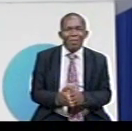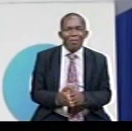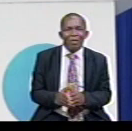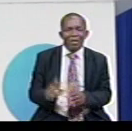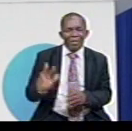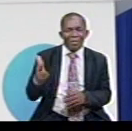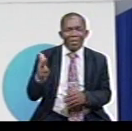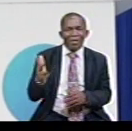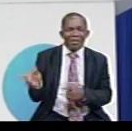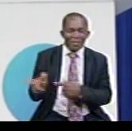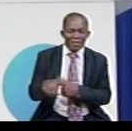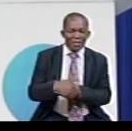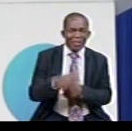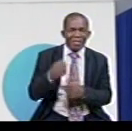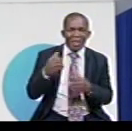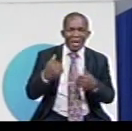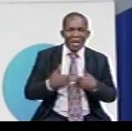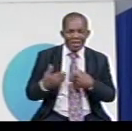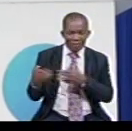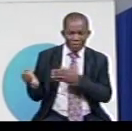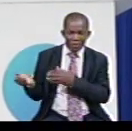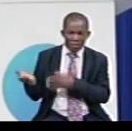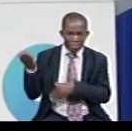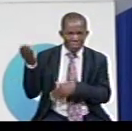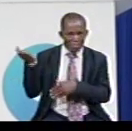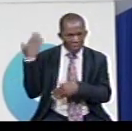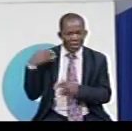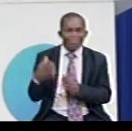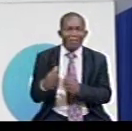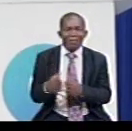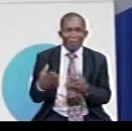3 days is gone, it's left with 3 days.